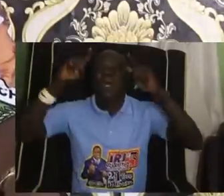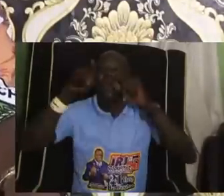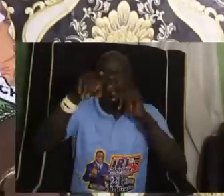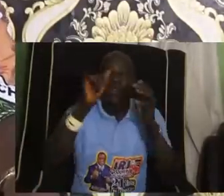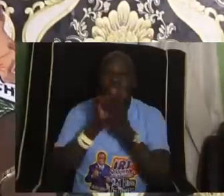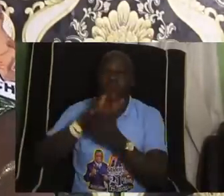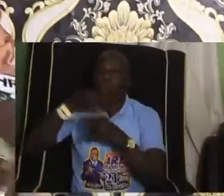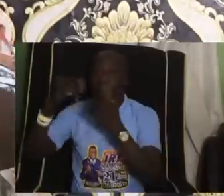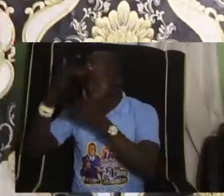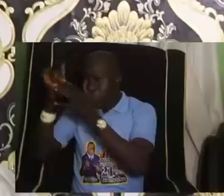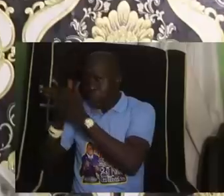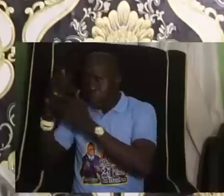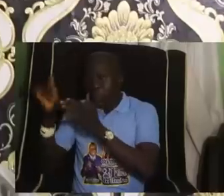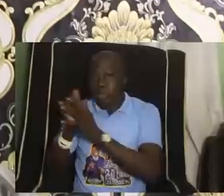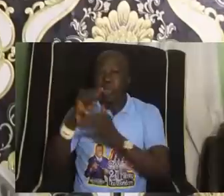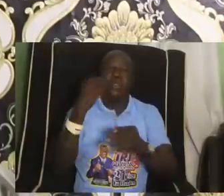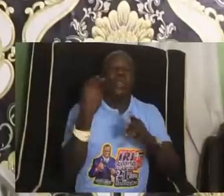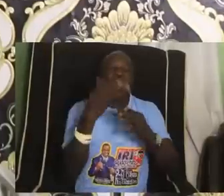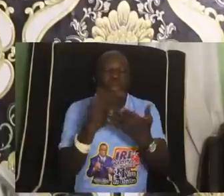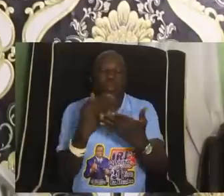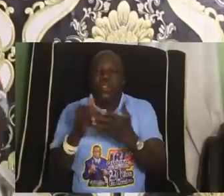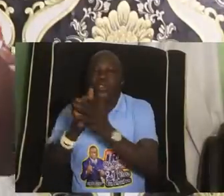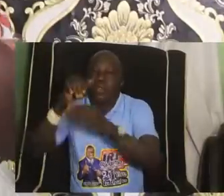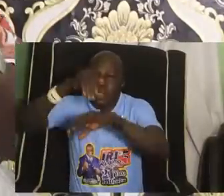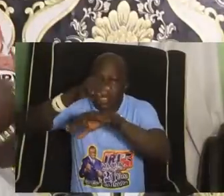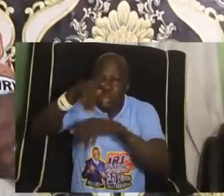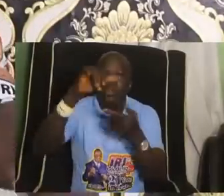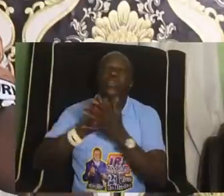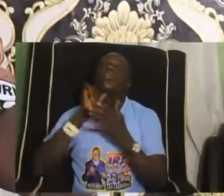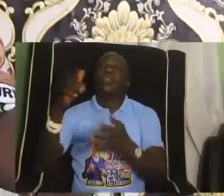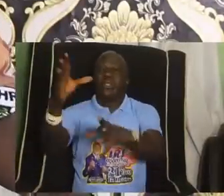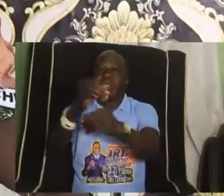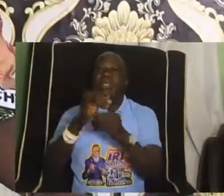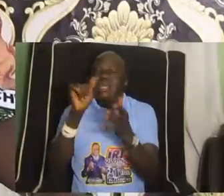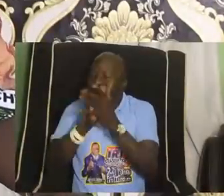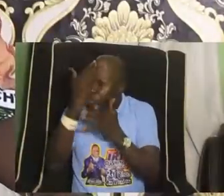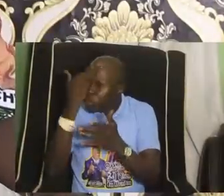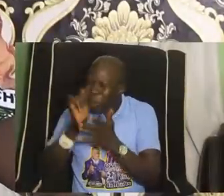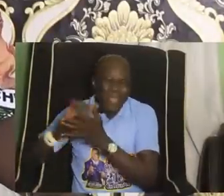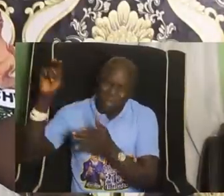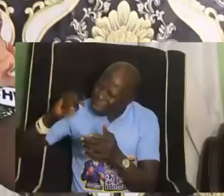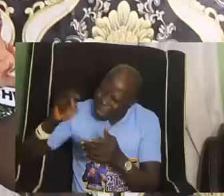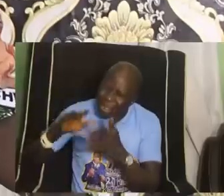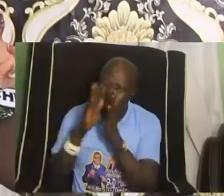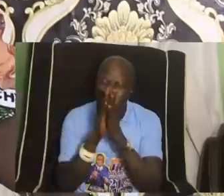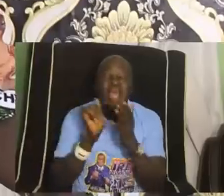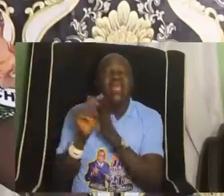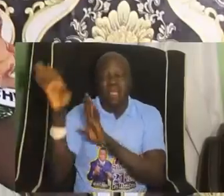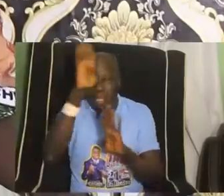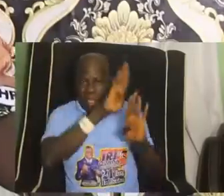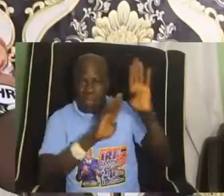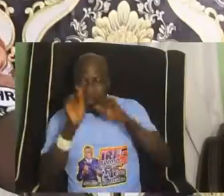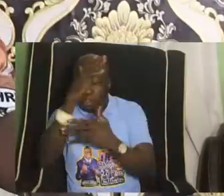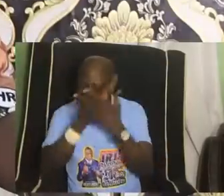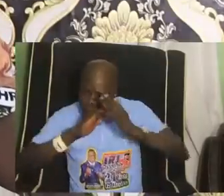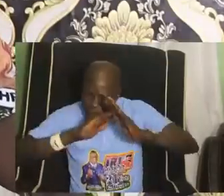wọ̀ yìí pé owó tó fi ránṣẹ́ sí ọ ọ̀rọ̀ owó náà. But you know that the money they send to you, you do not get it. Ibẹ̀ ló ti nílò àdúrà. That's where you need prayer. Ogun kan sì wà tí ń dáire rẹ